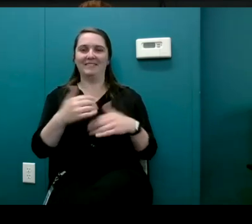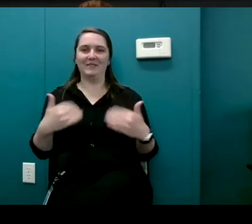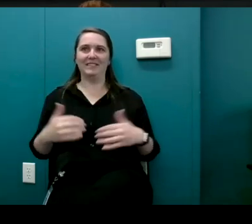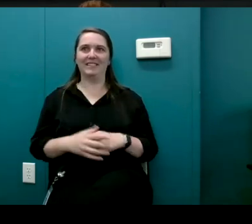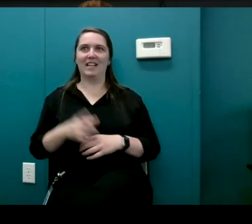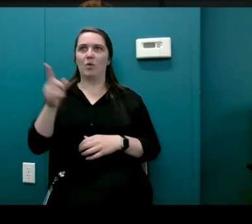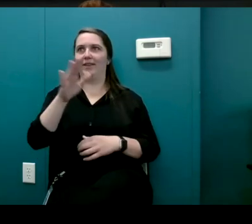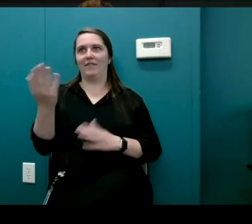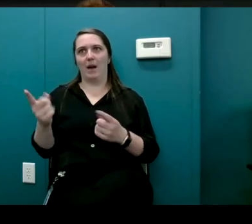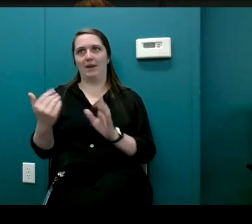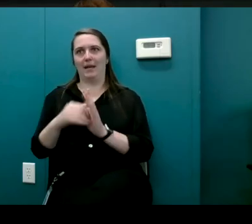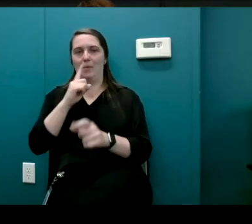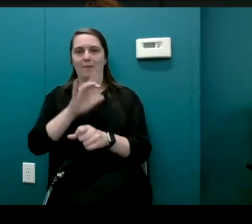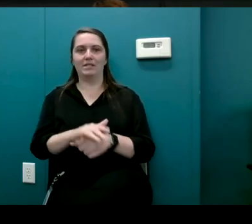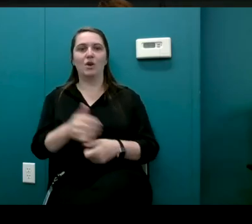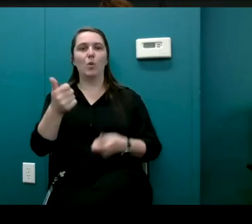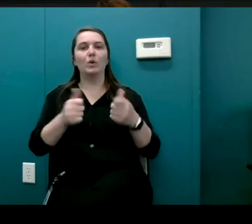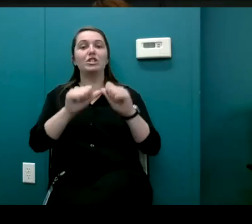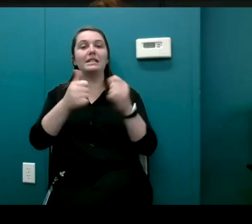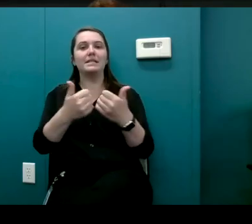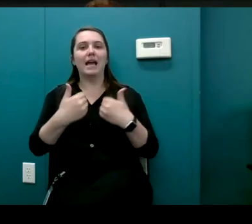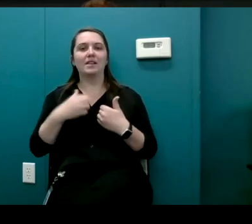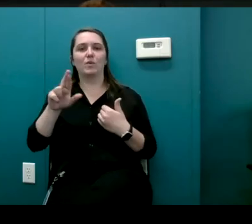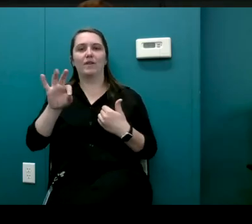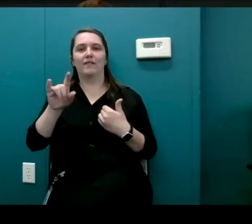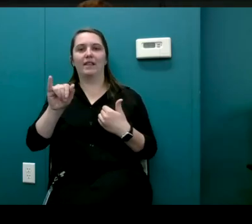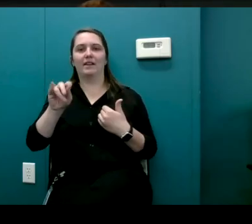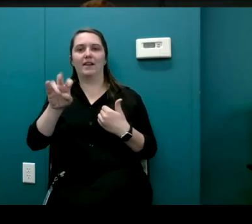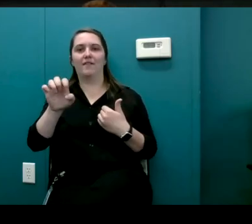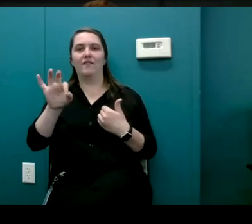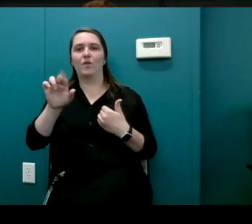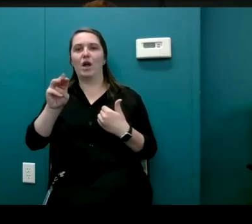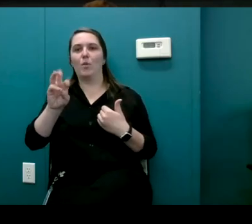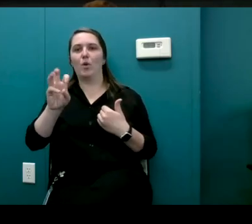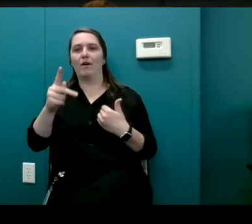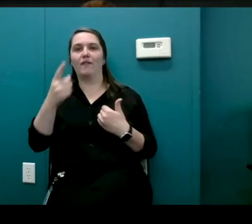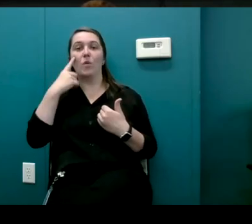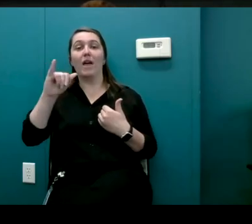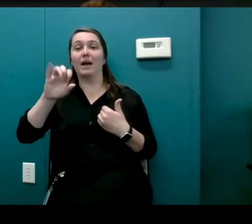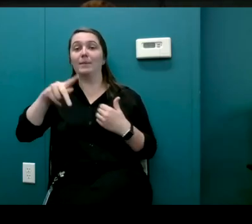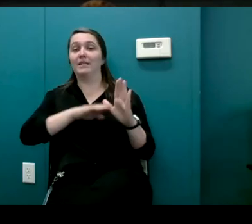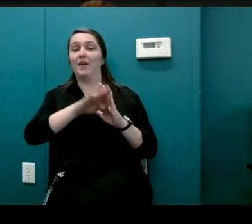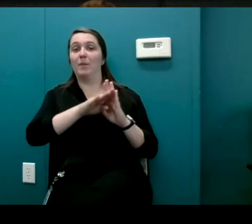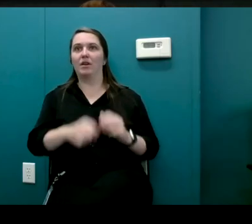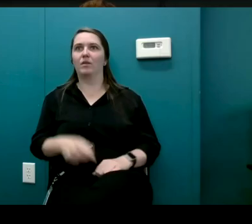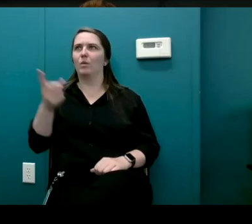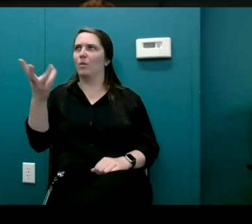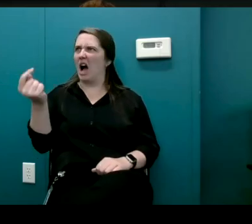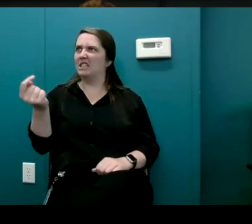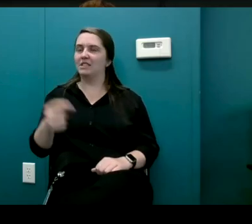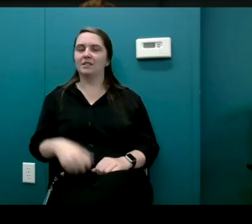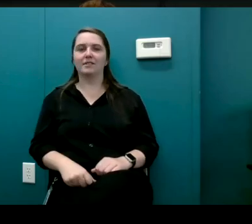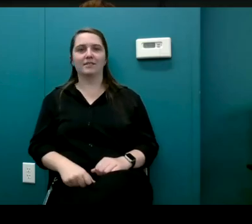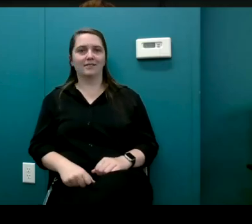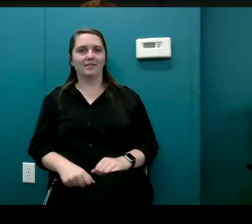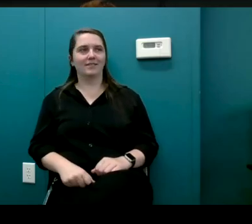This will never happen again. It's never. Which agency has a reflective framework for the IEP development? Oh, wow. Reflective